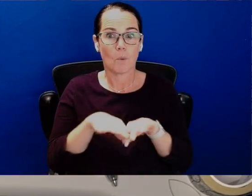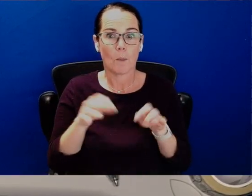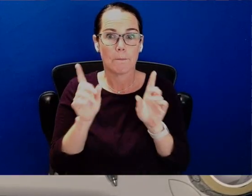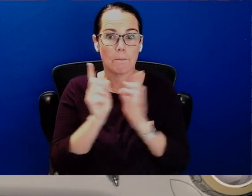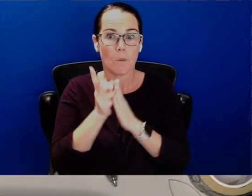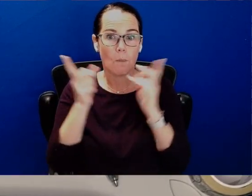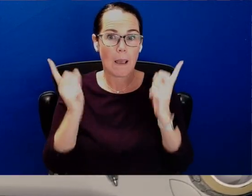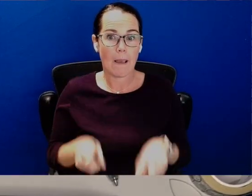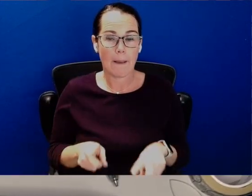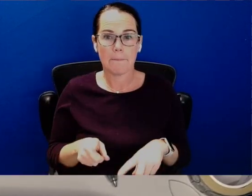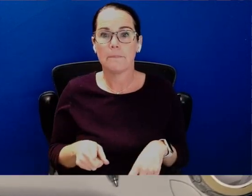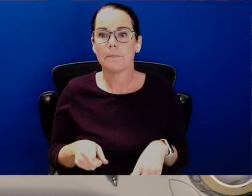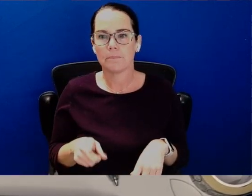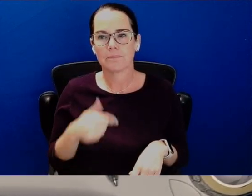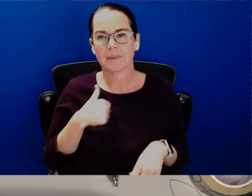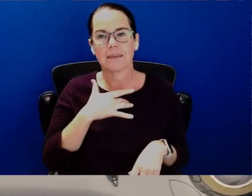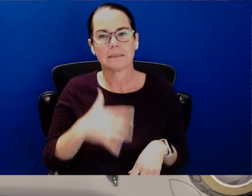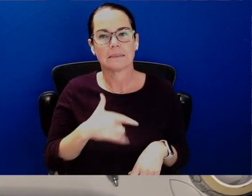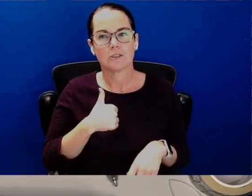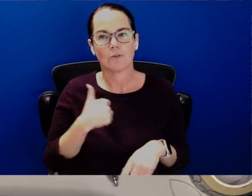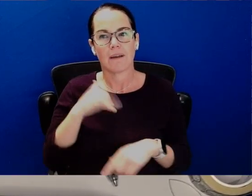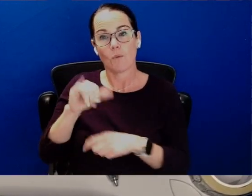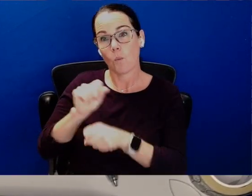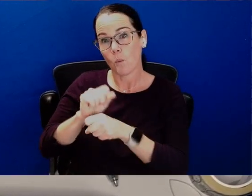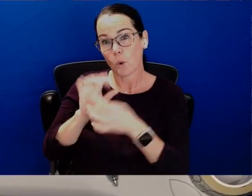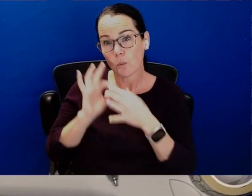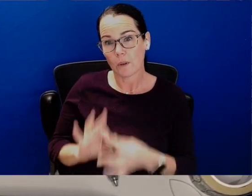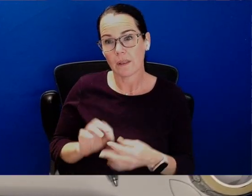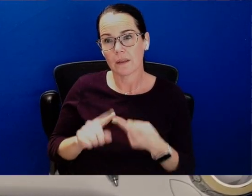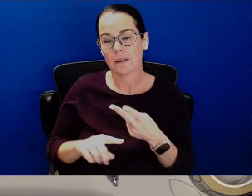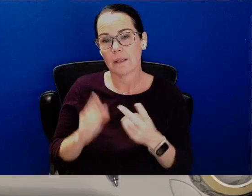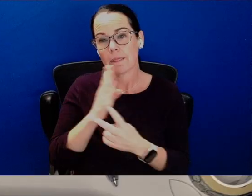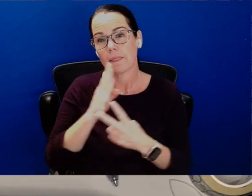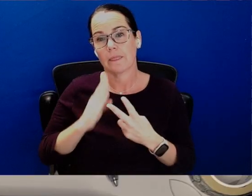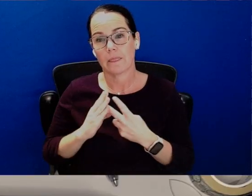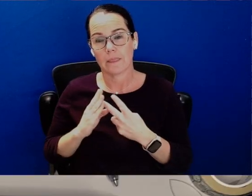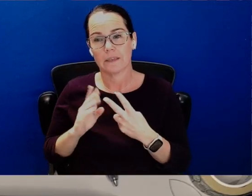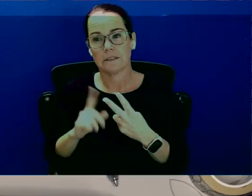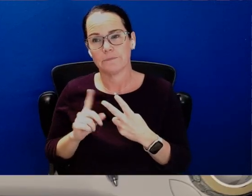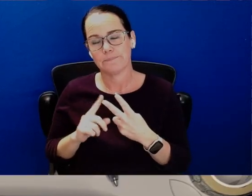moments, I usually have this section work-related stuff. This section is